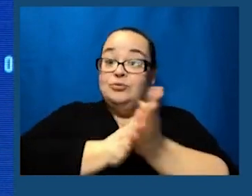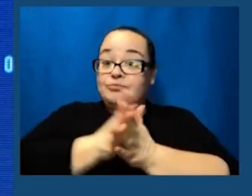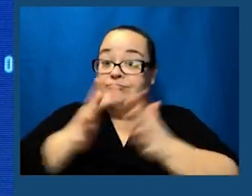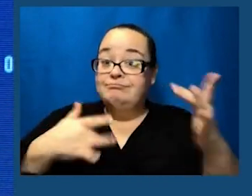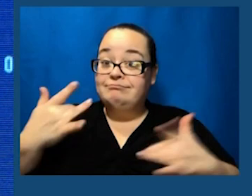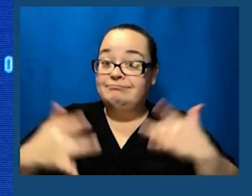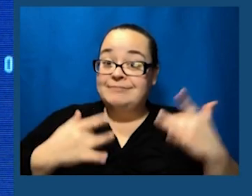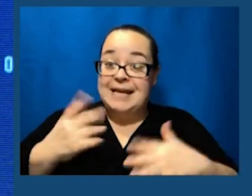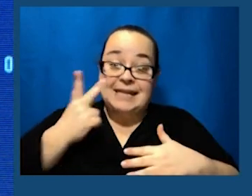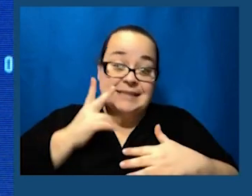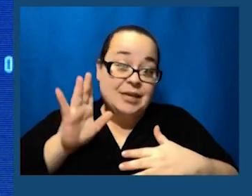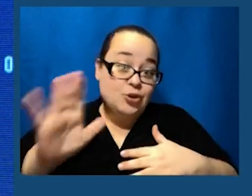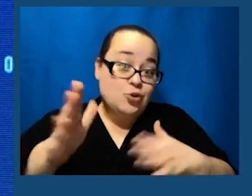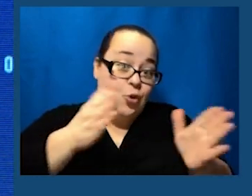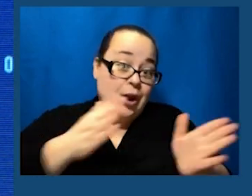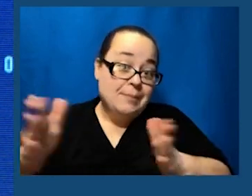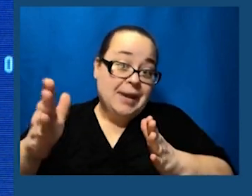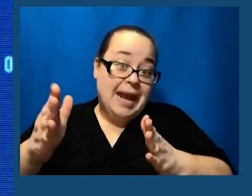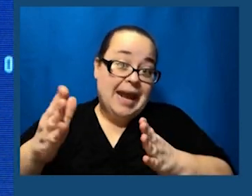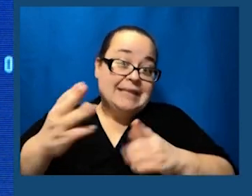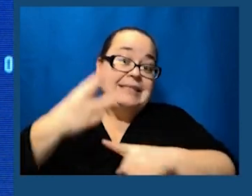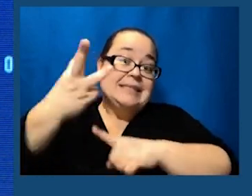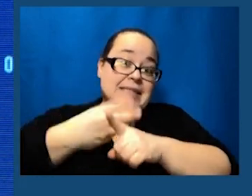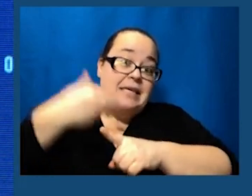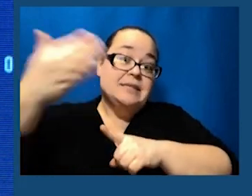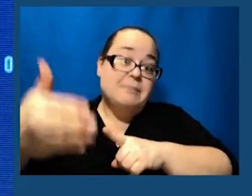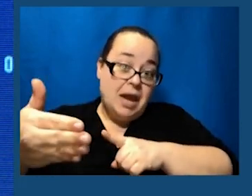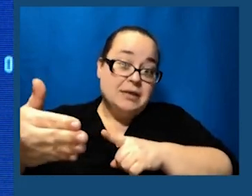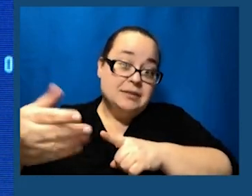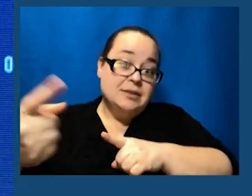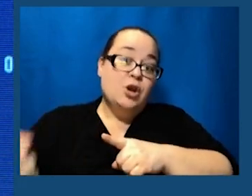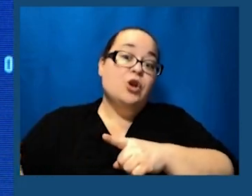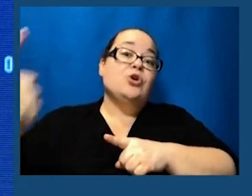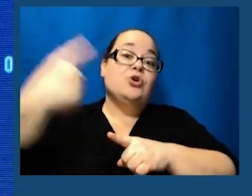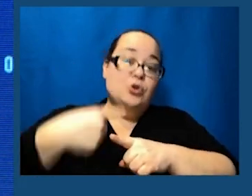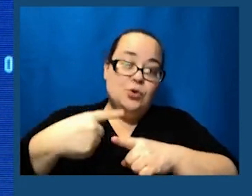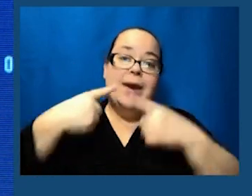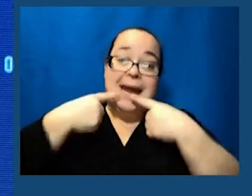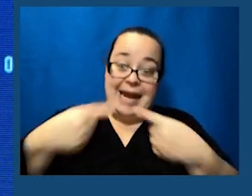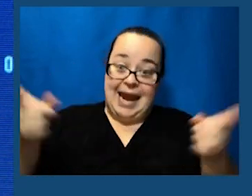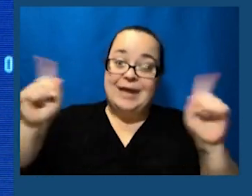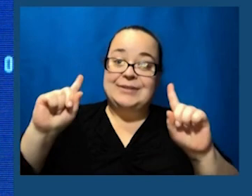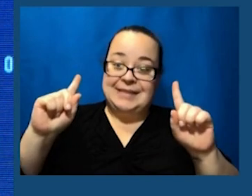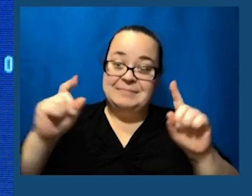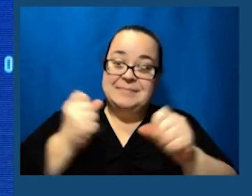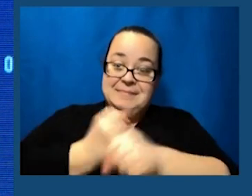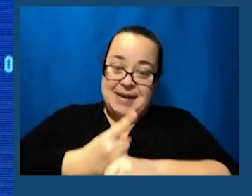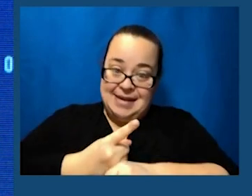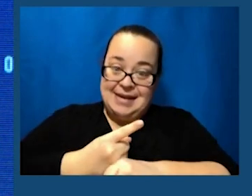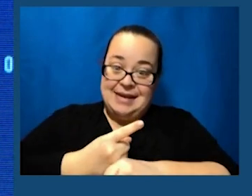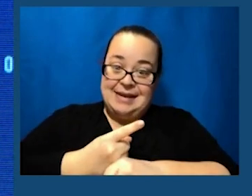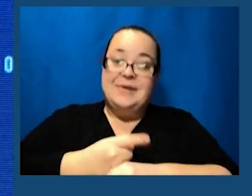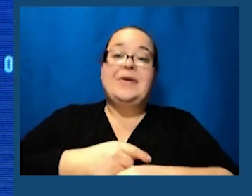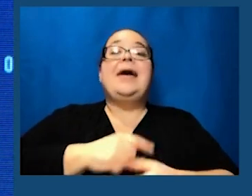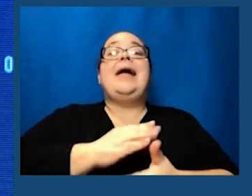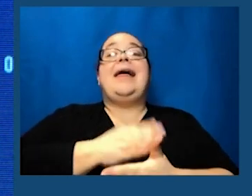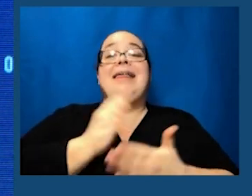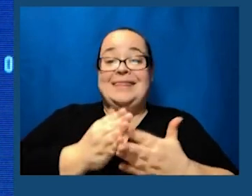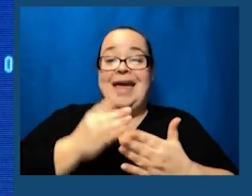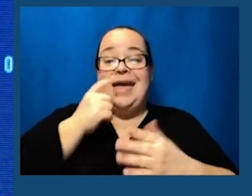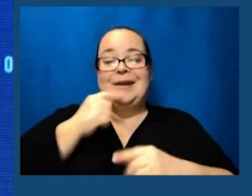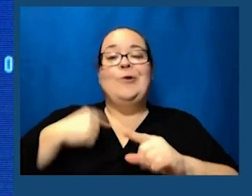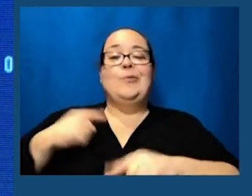to coming back here to announce them in a year's time. And then we go on to groundbreakings and ribbon